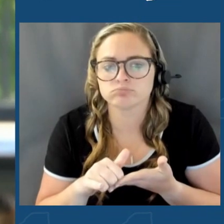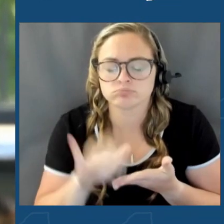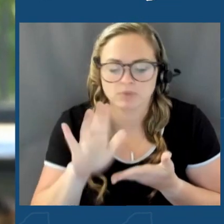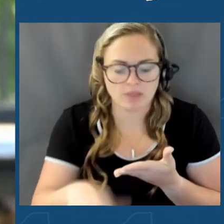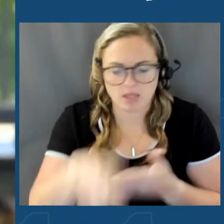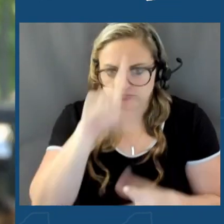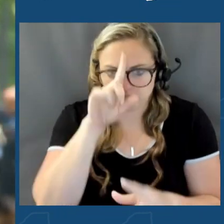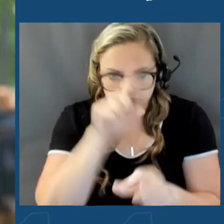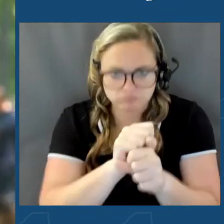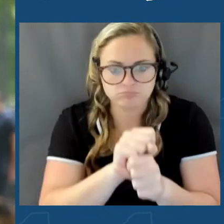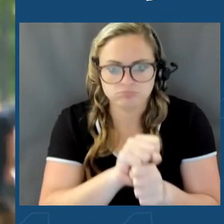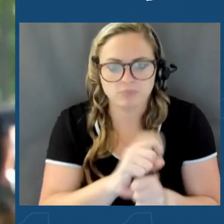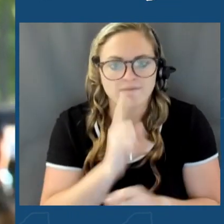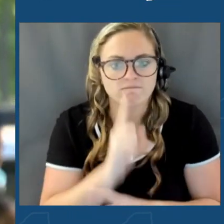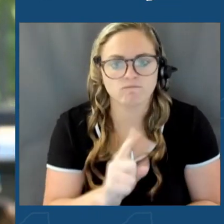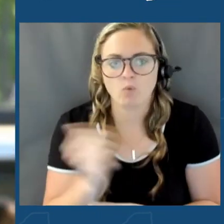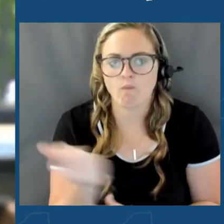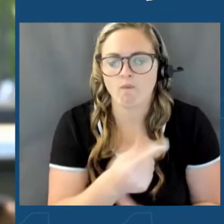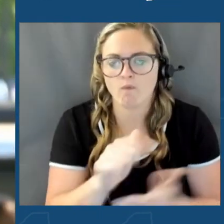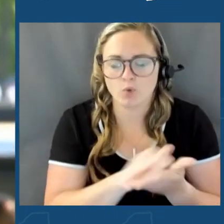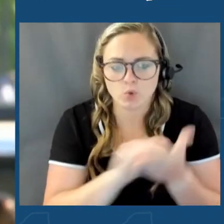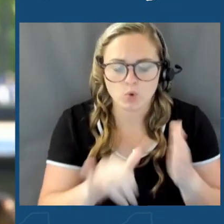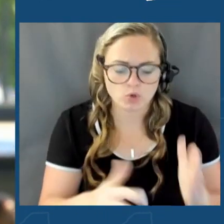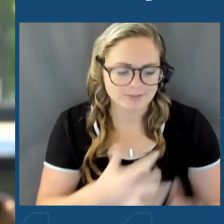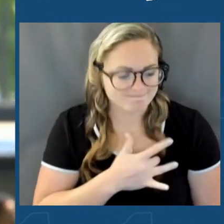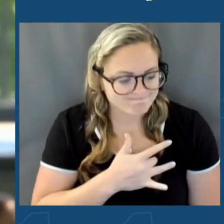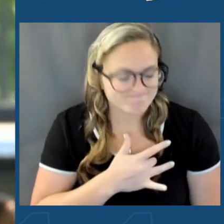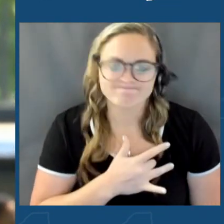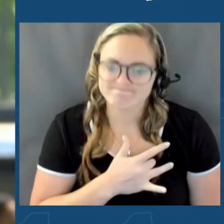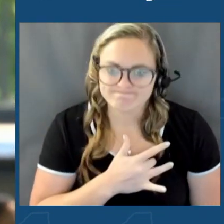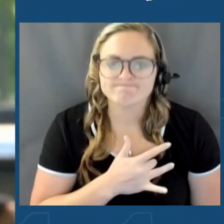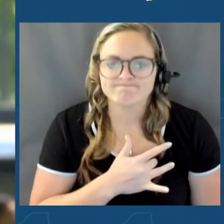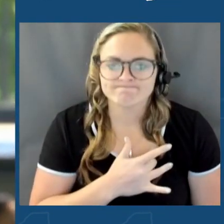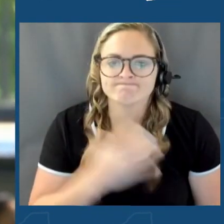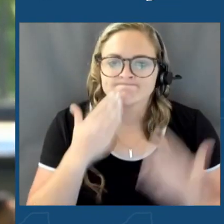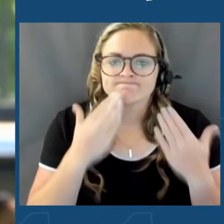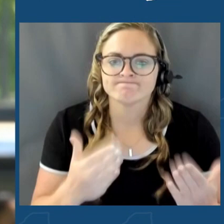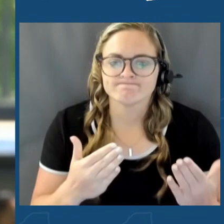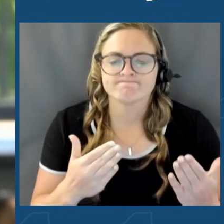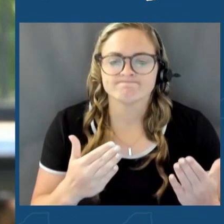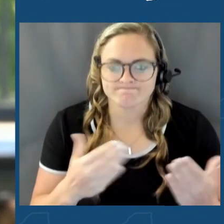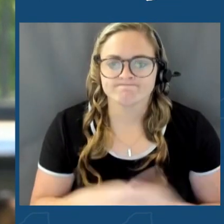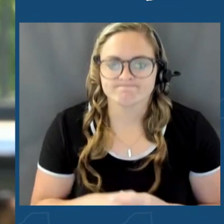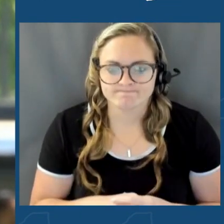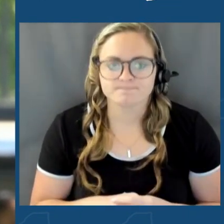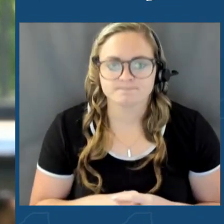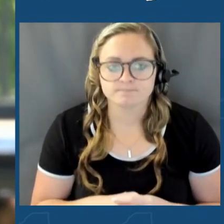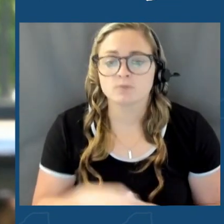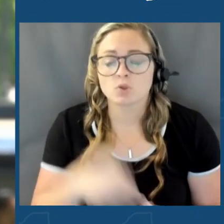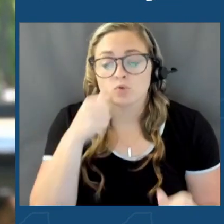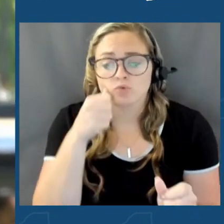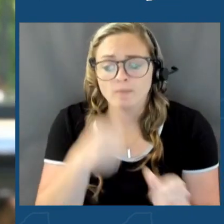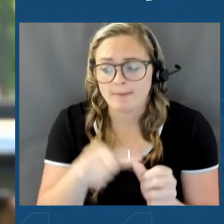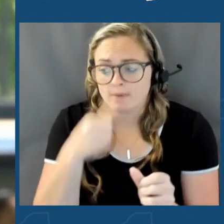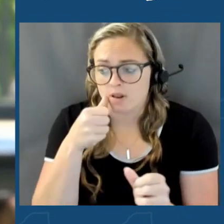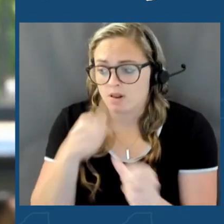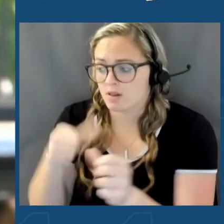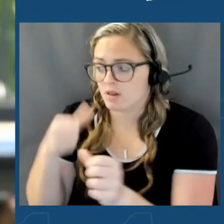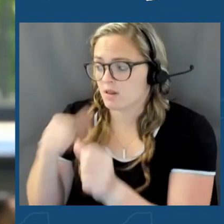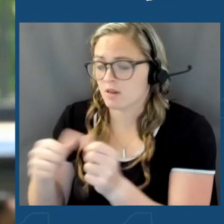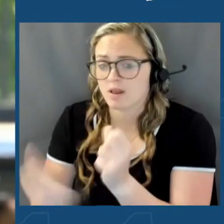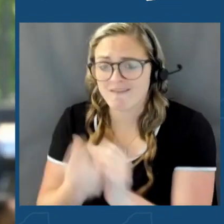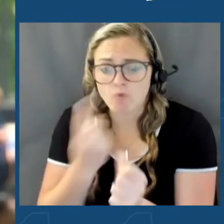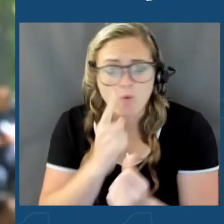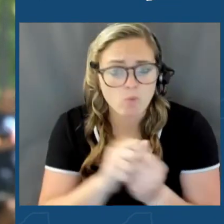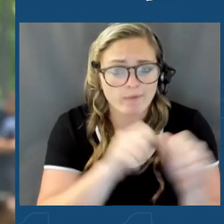New Yorkers. I leave here with a heart full of gratitude, a sense of awe, and remembering those, yes, we lost,